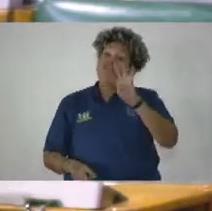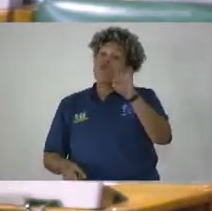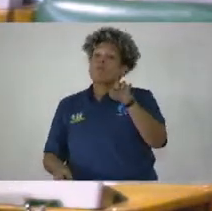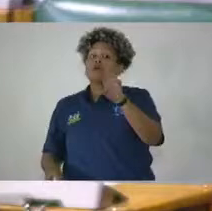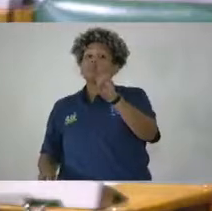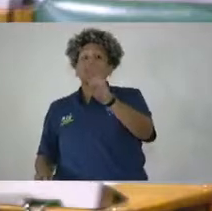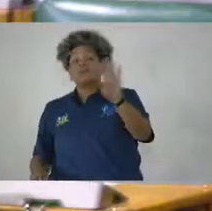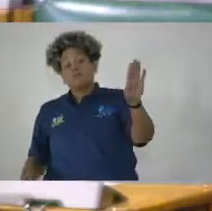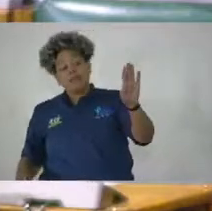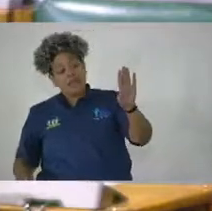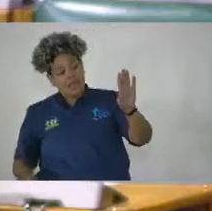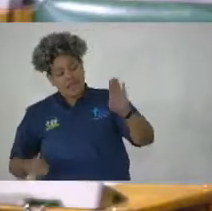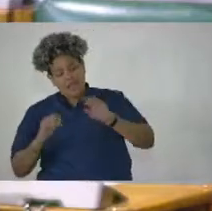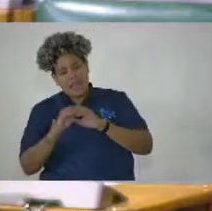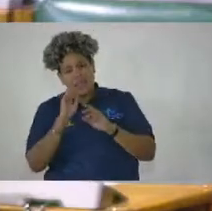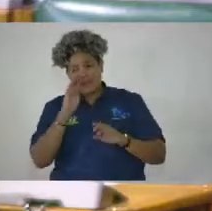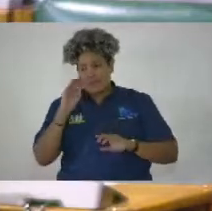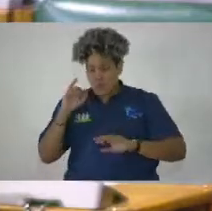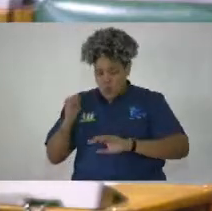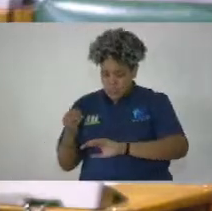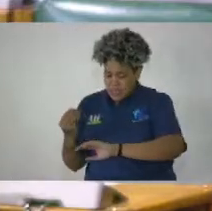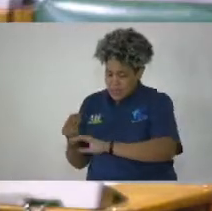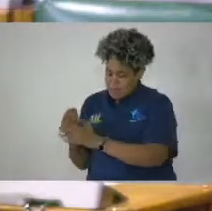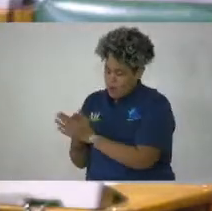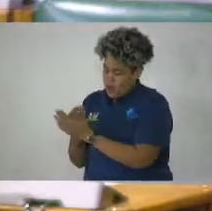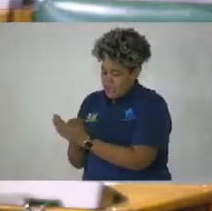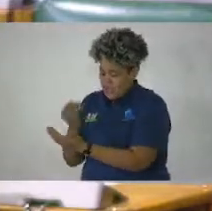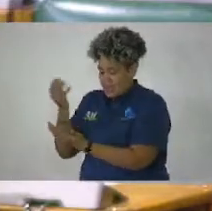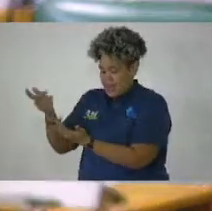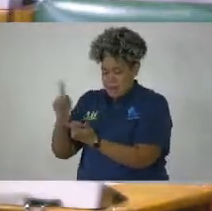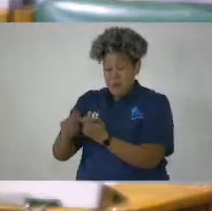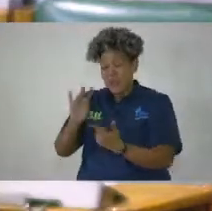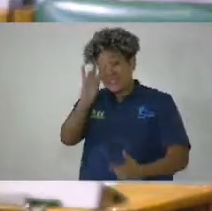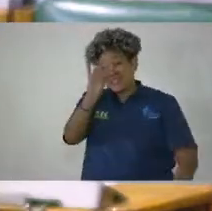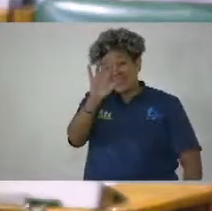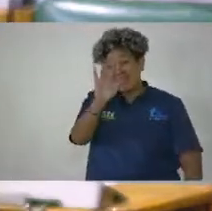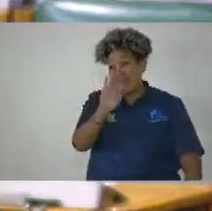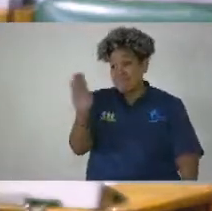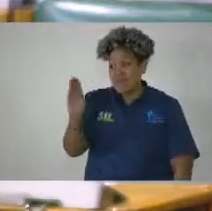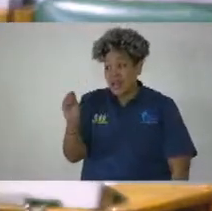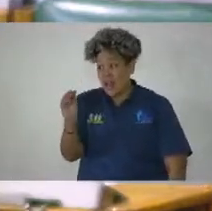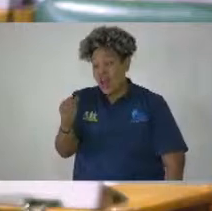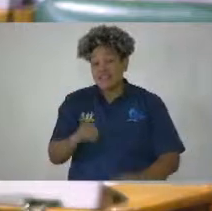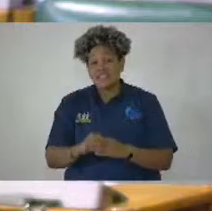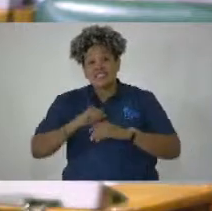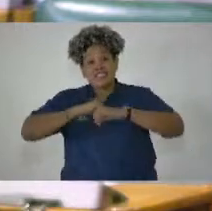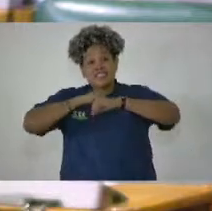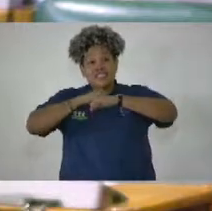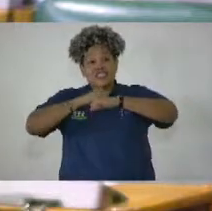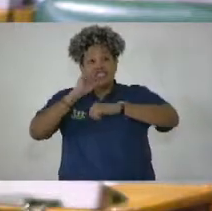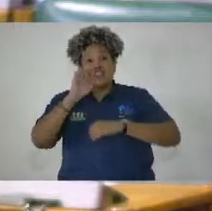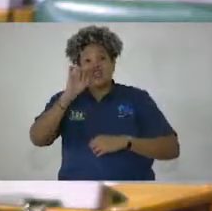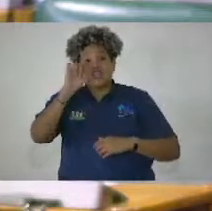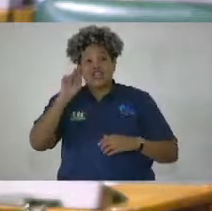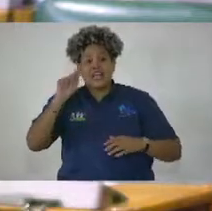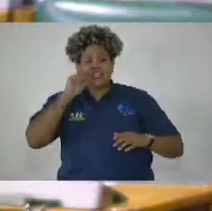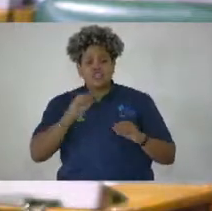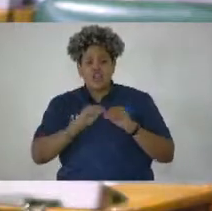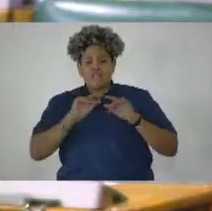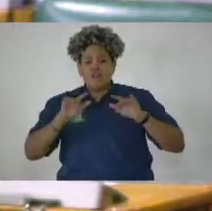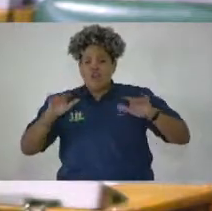$4.6 billion in BOJ dividends, and $75 billion in securitization flows,